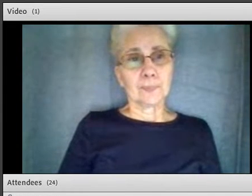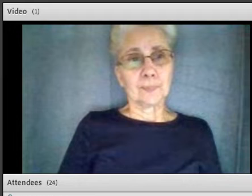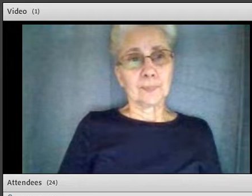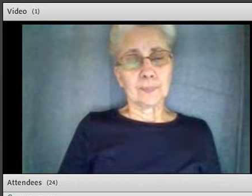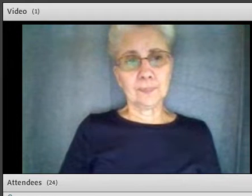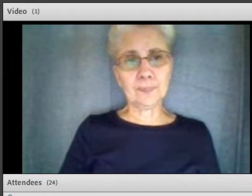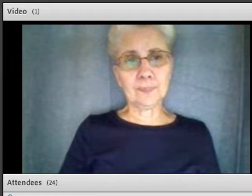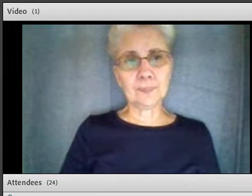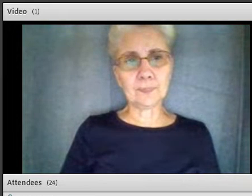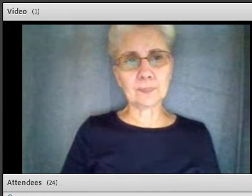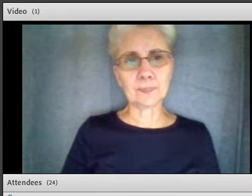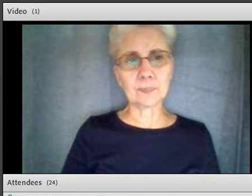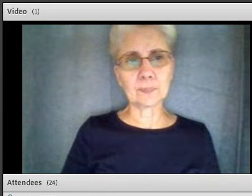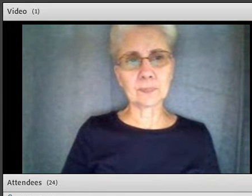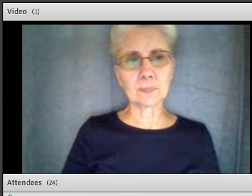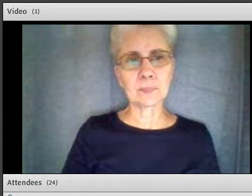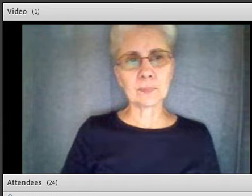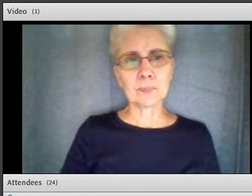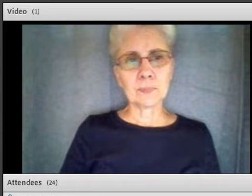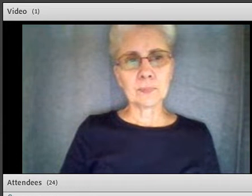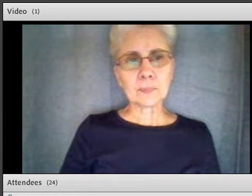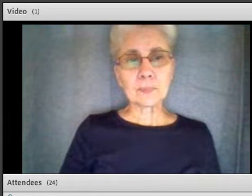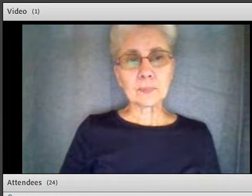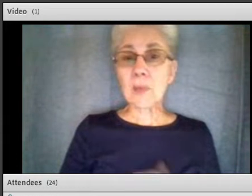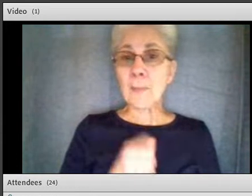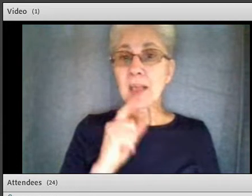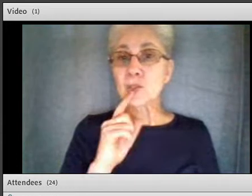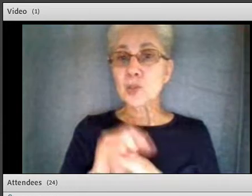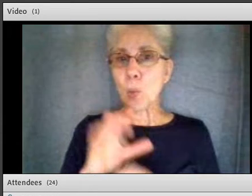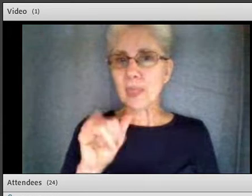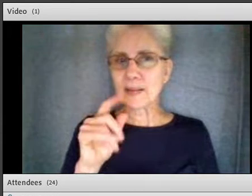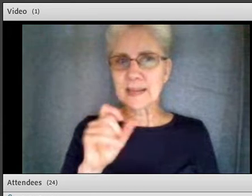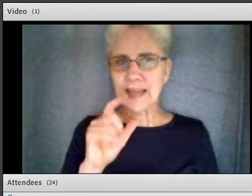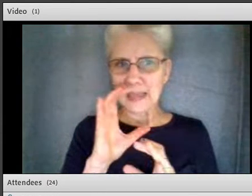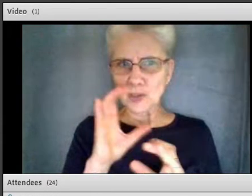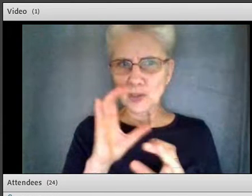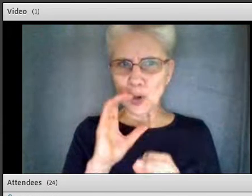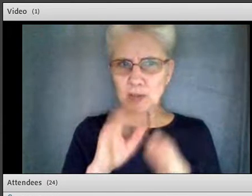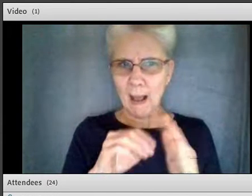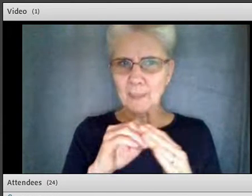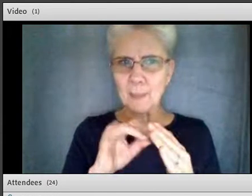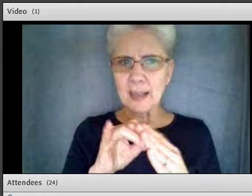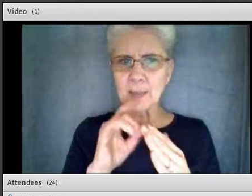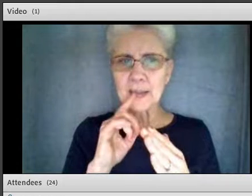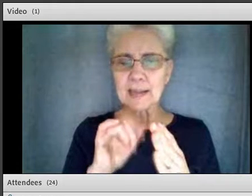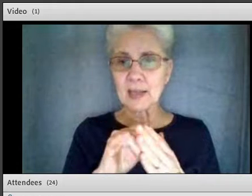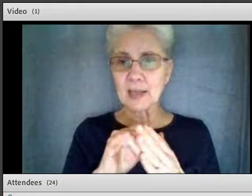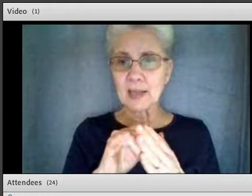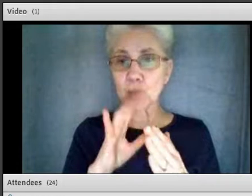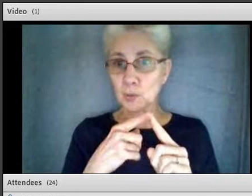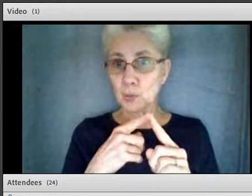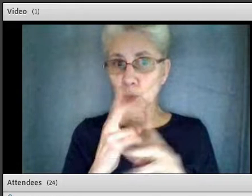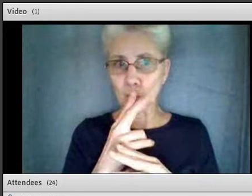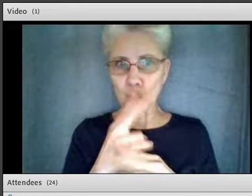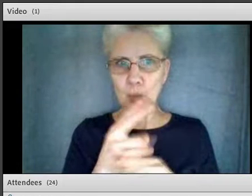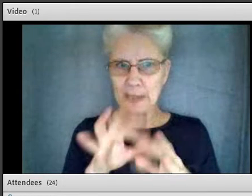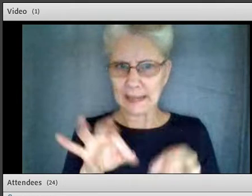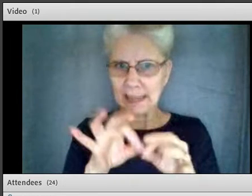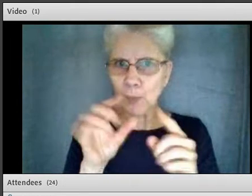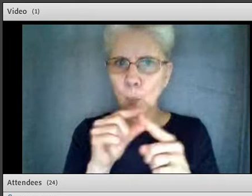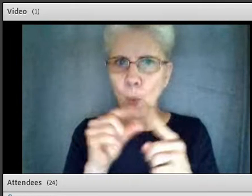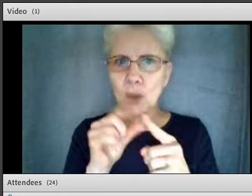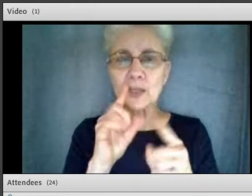Making sure your site is search engine optimized, which means you're going to use keywords. You're going to make sure you have authority. The